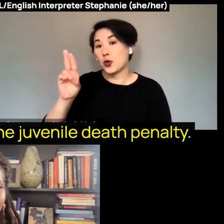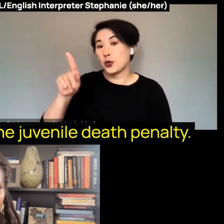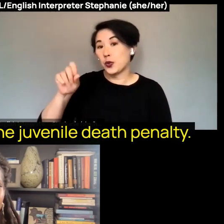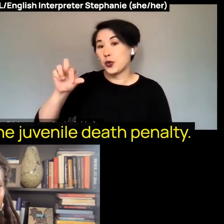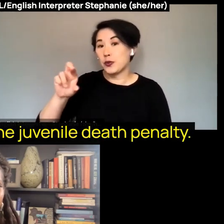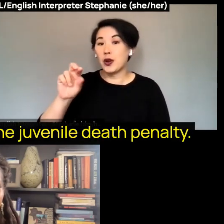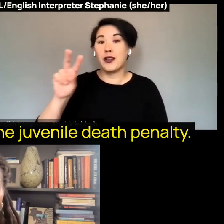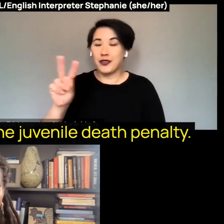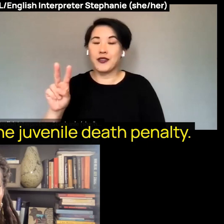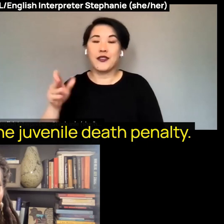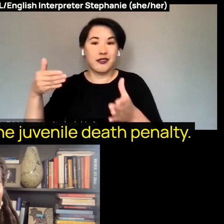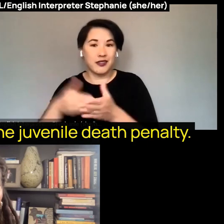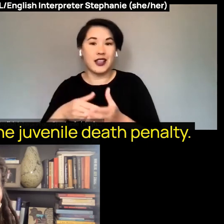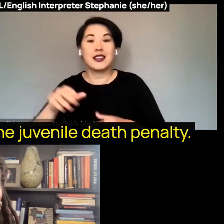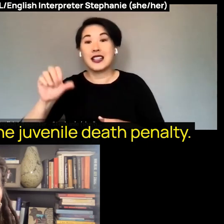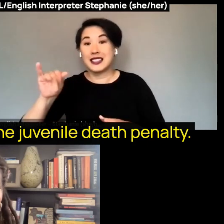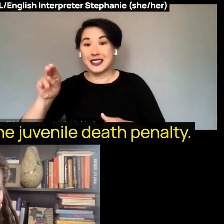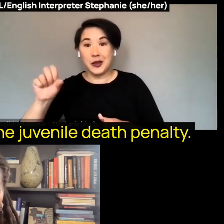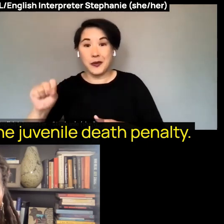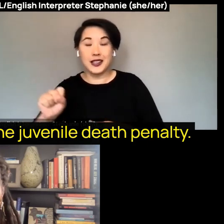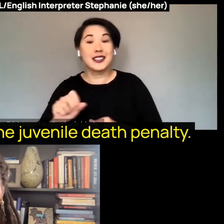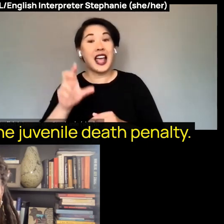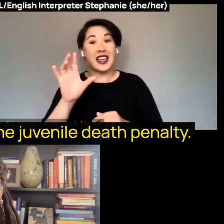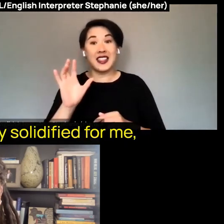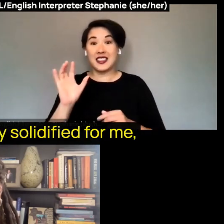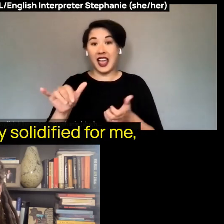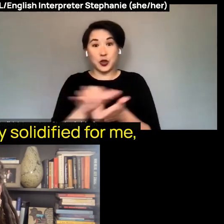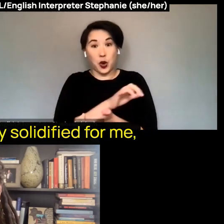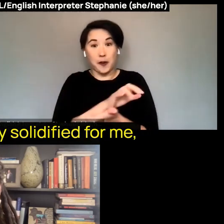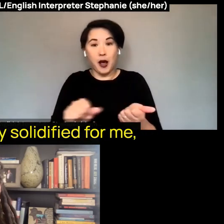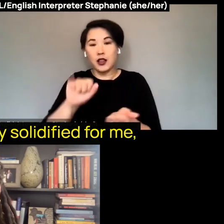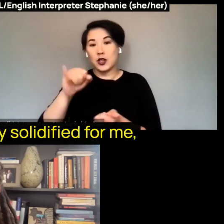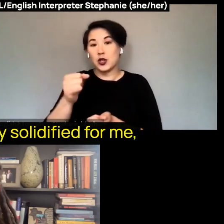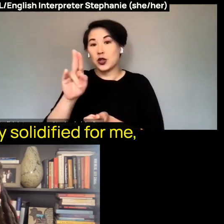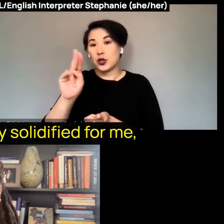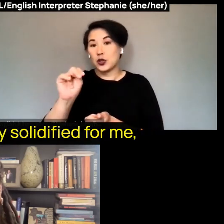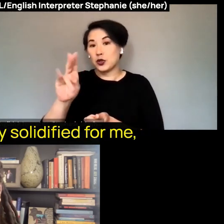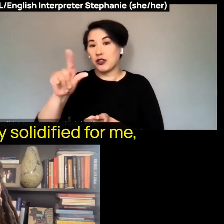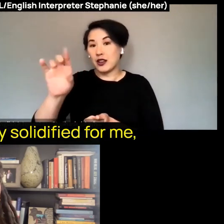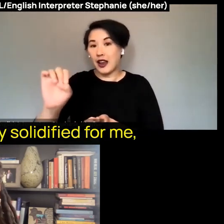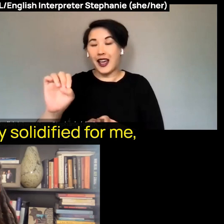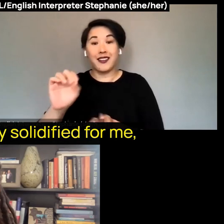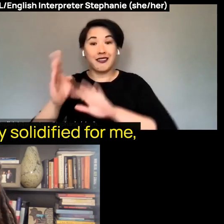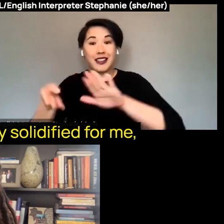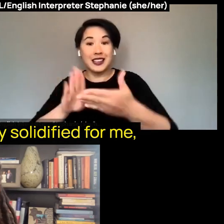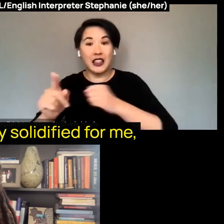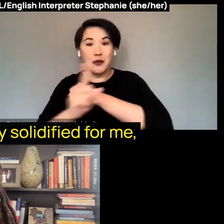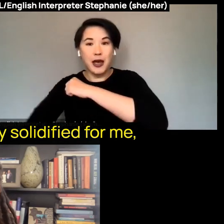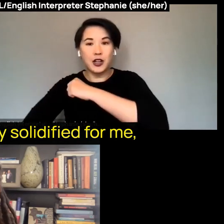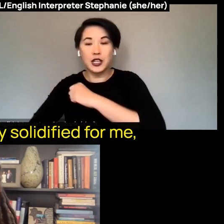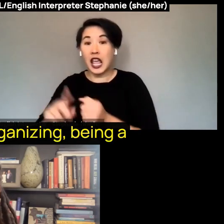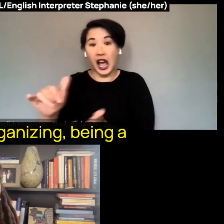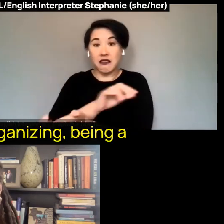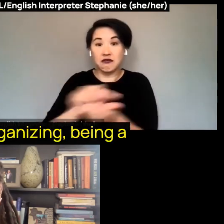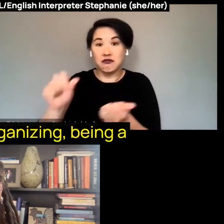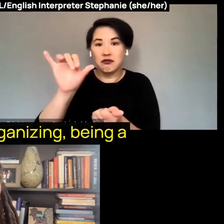did in my life, was the work to abolish the juvenile death penalty. And so that work really solidified for